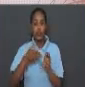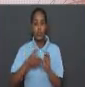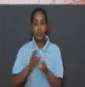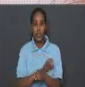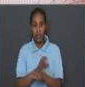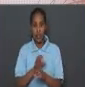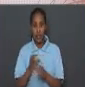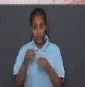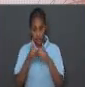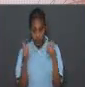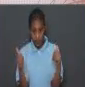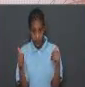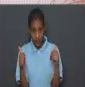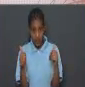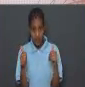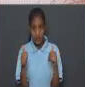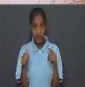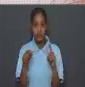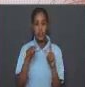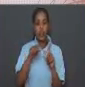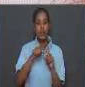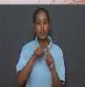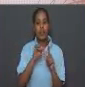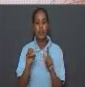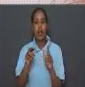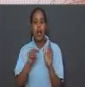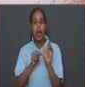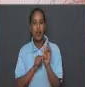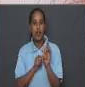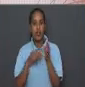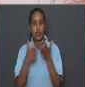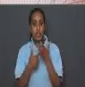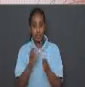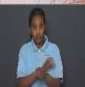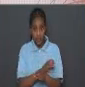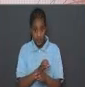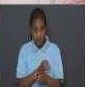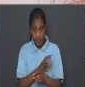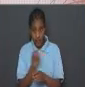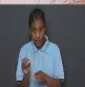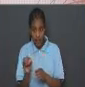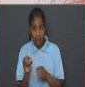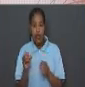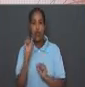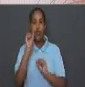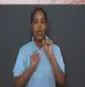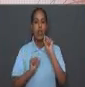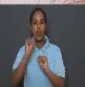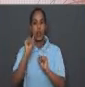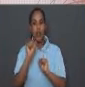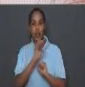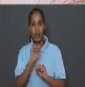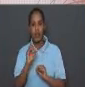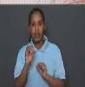will identify the cathode and anode on these cells and compare